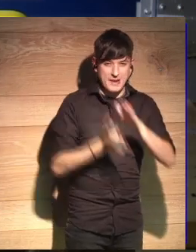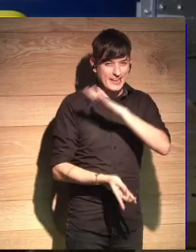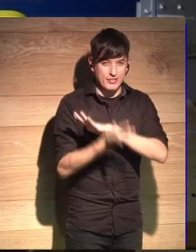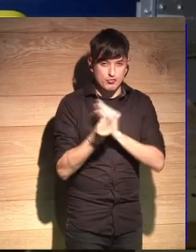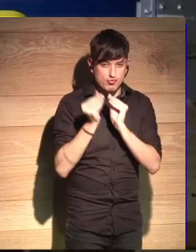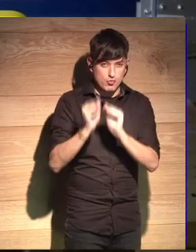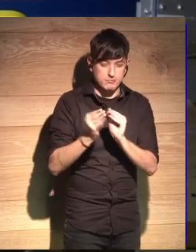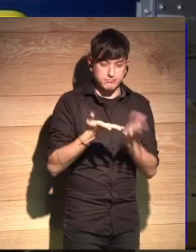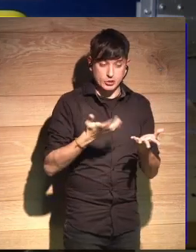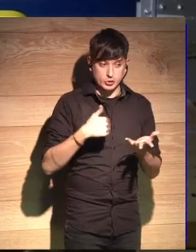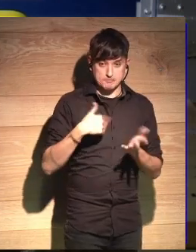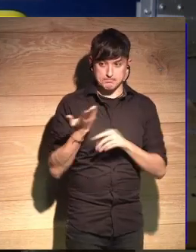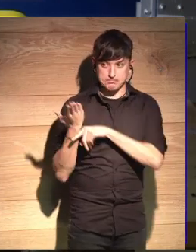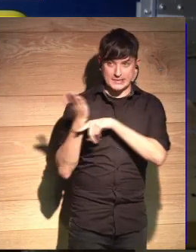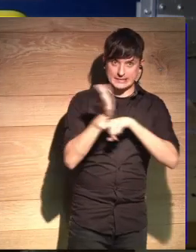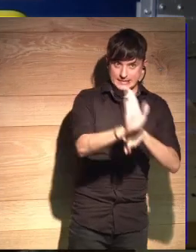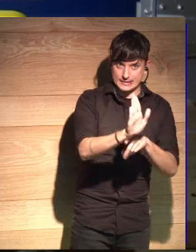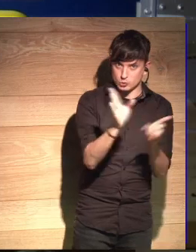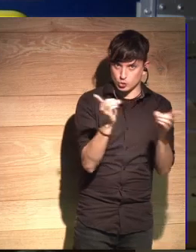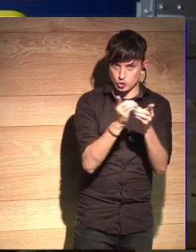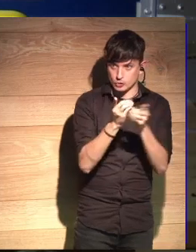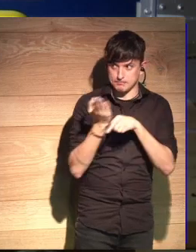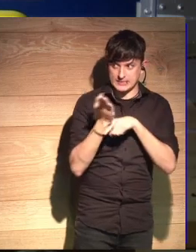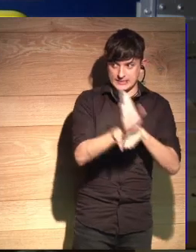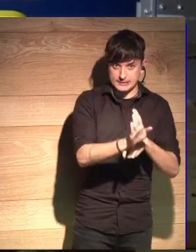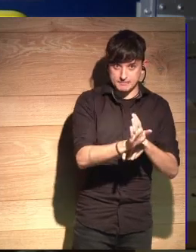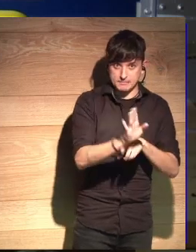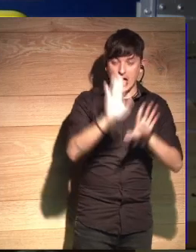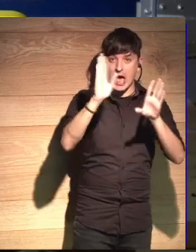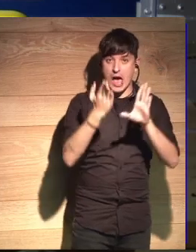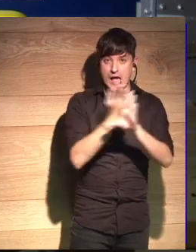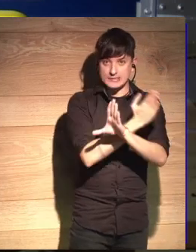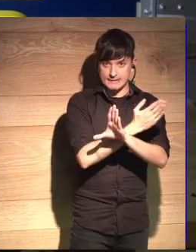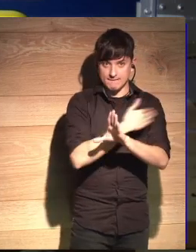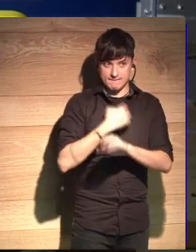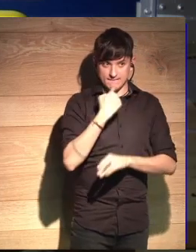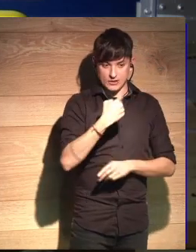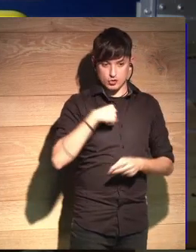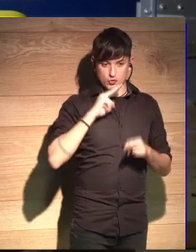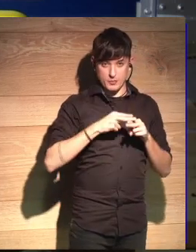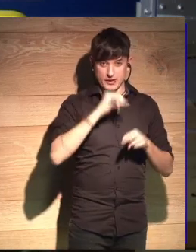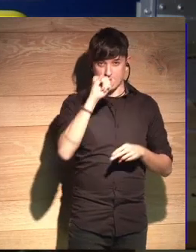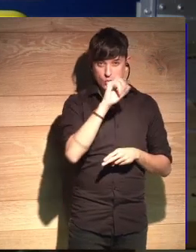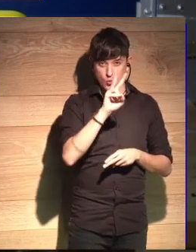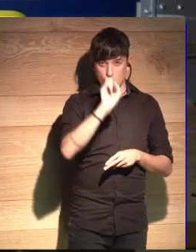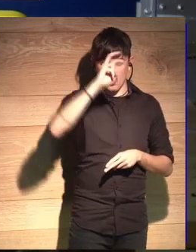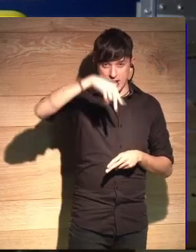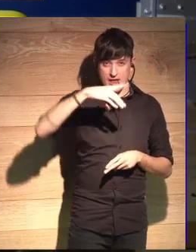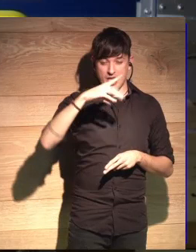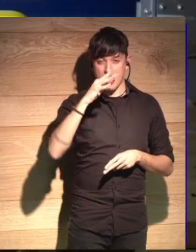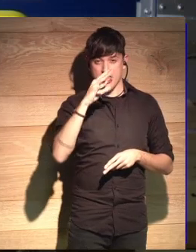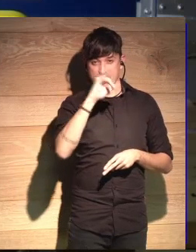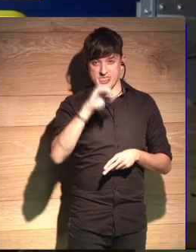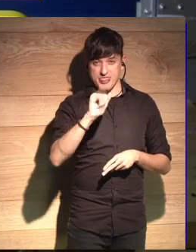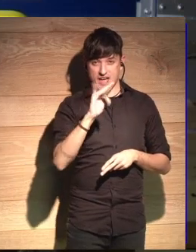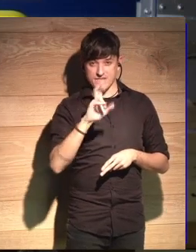work. I'm going to introduce him with some words, but before, I'm going to say that I'm Juan Zafra.